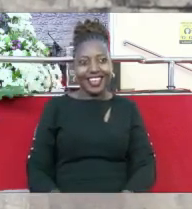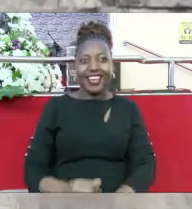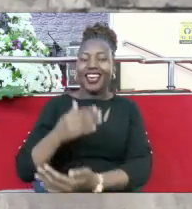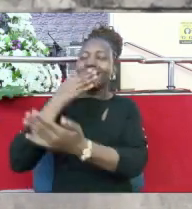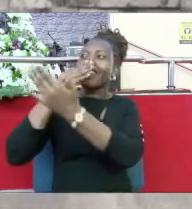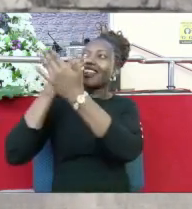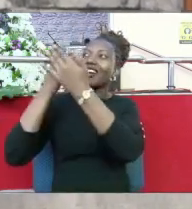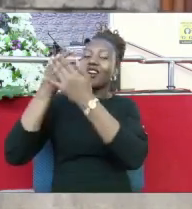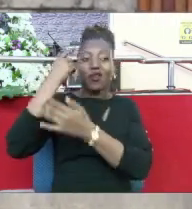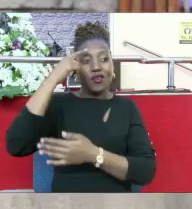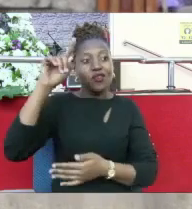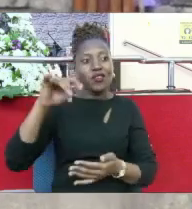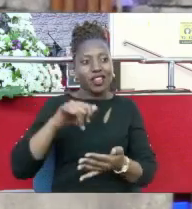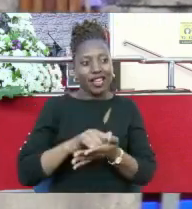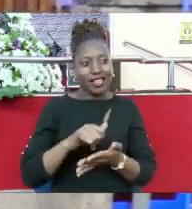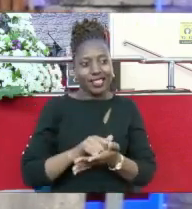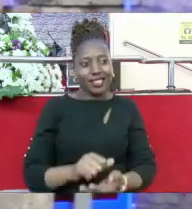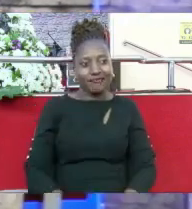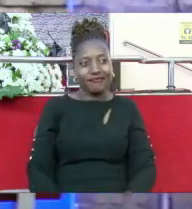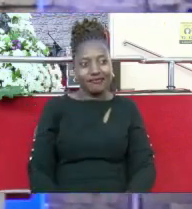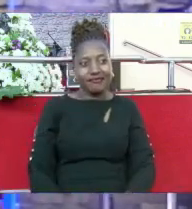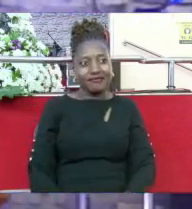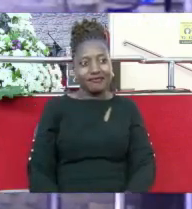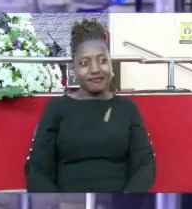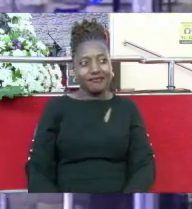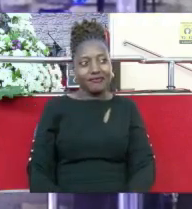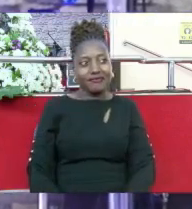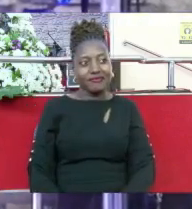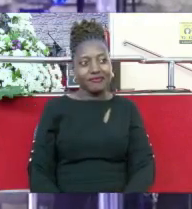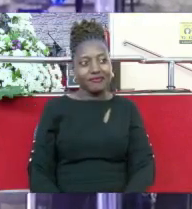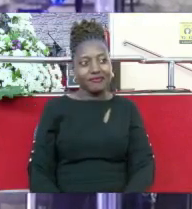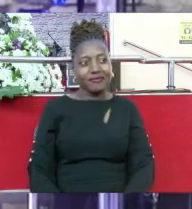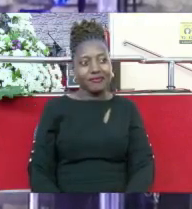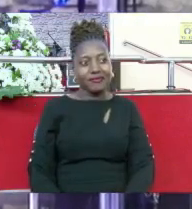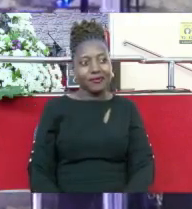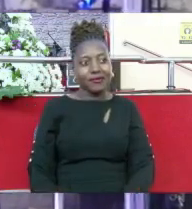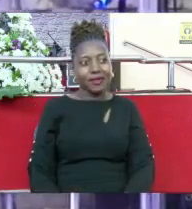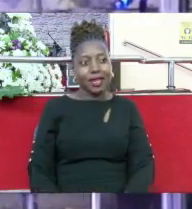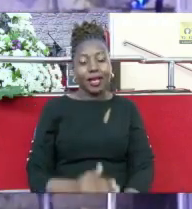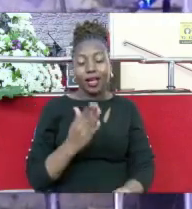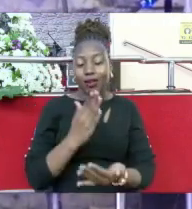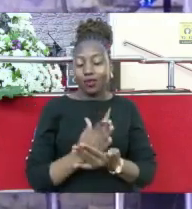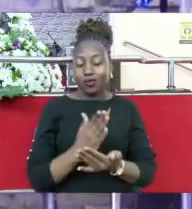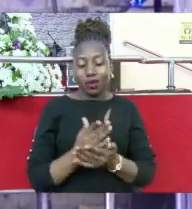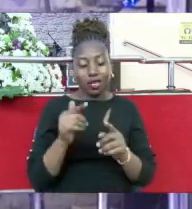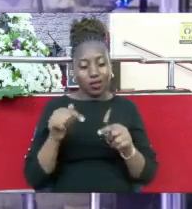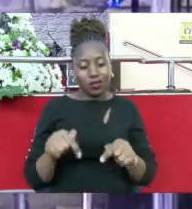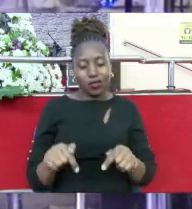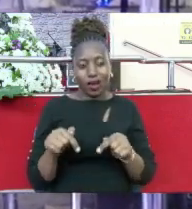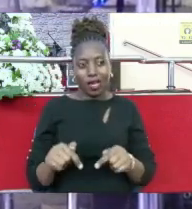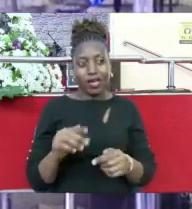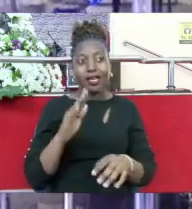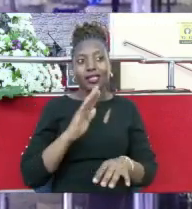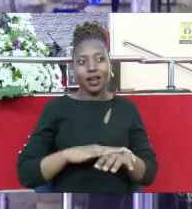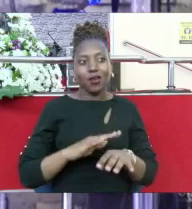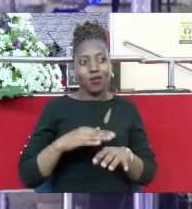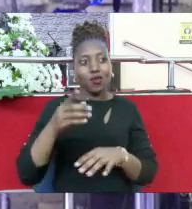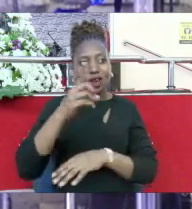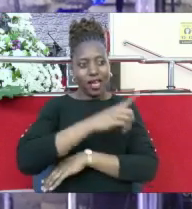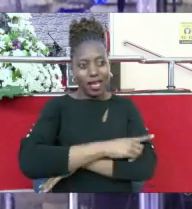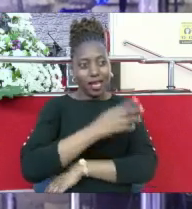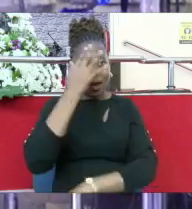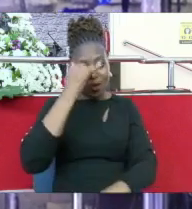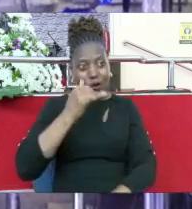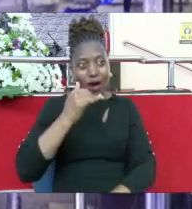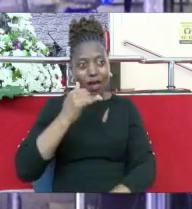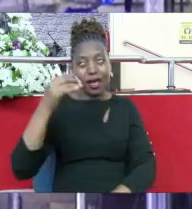that. Na nashukuru Mungu kwa sababu ya hivyo. Really, today is a good day because it's the day the Lord has made. We shall